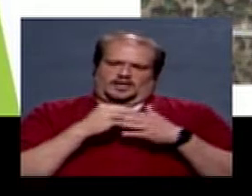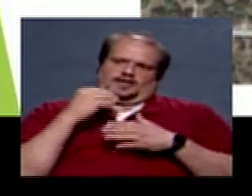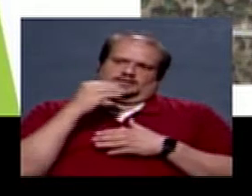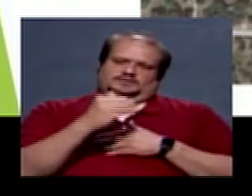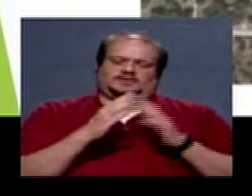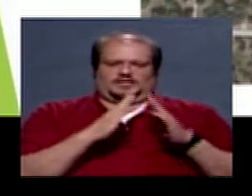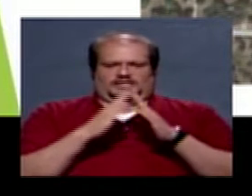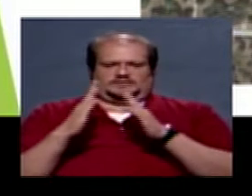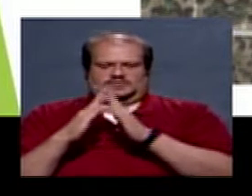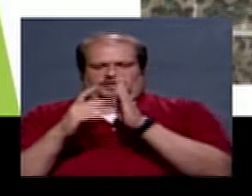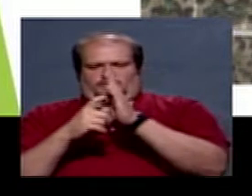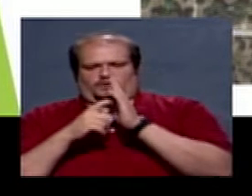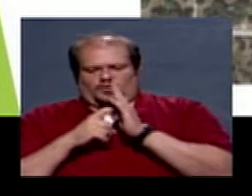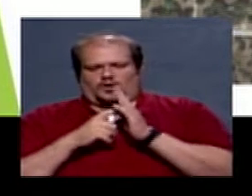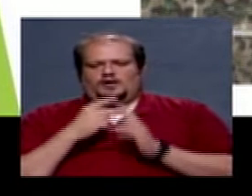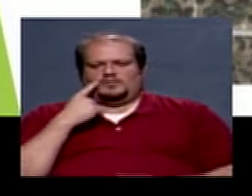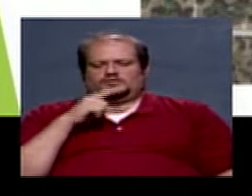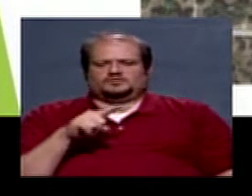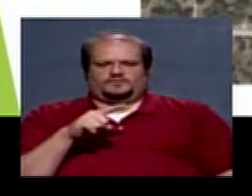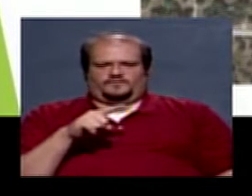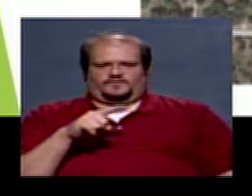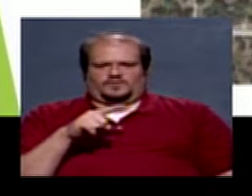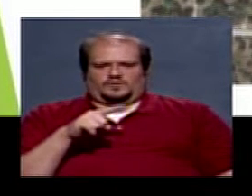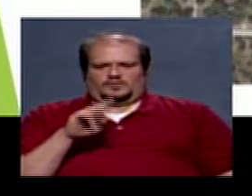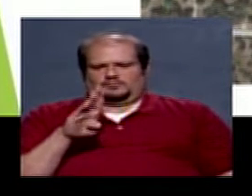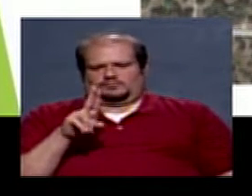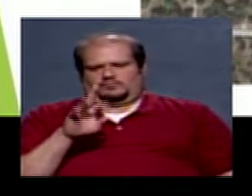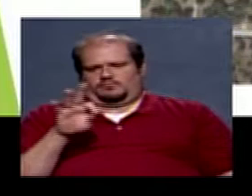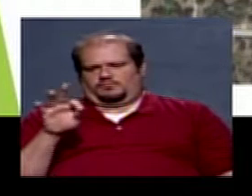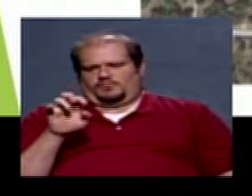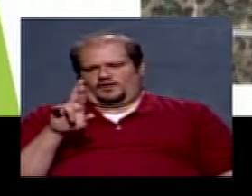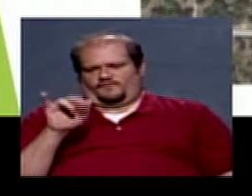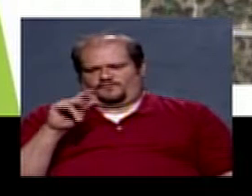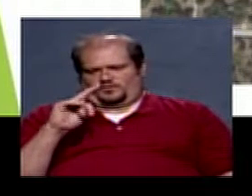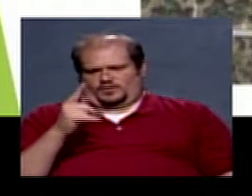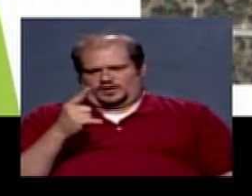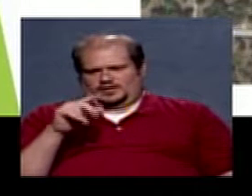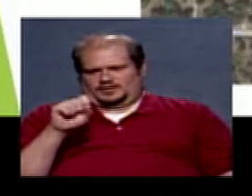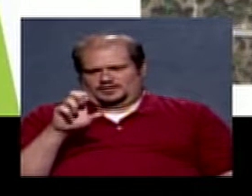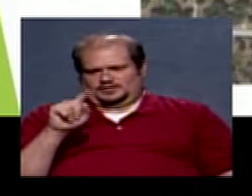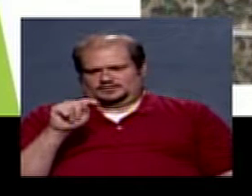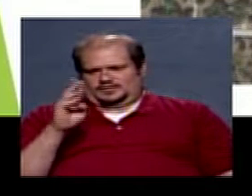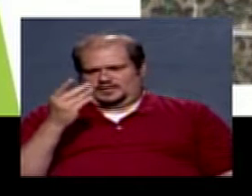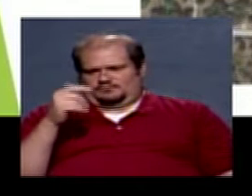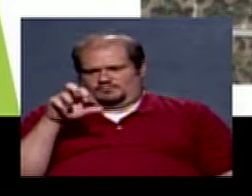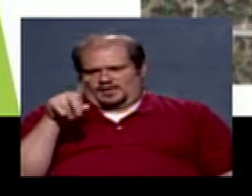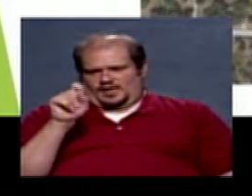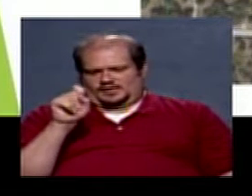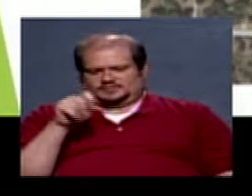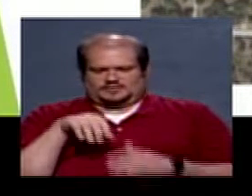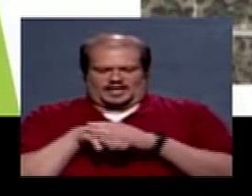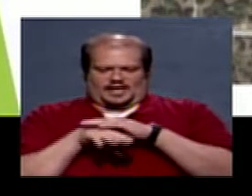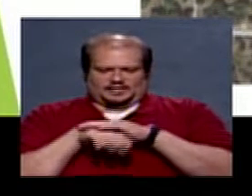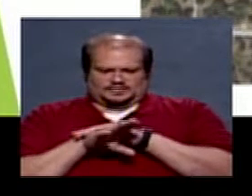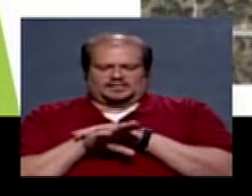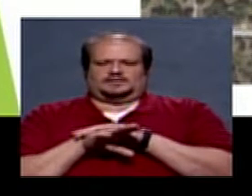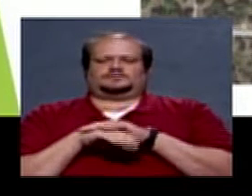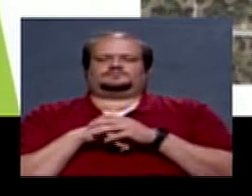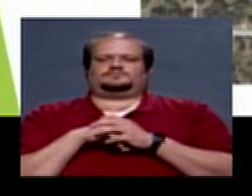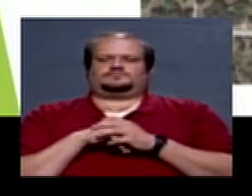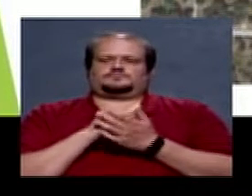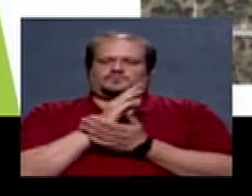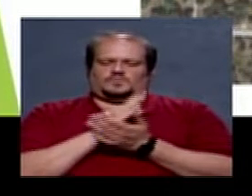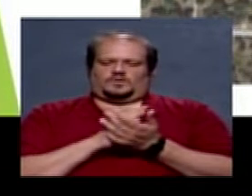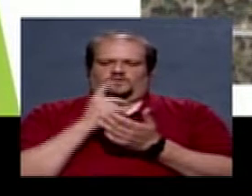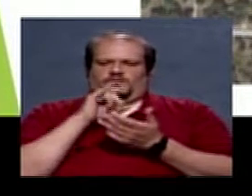city requirements along for buffering, setbacks, and access,